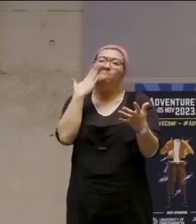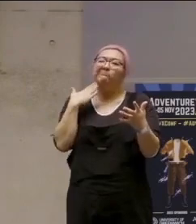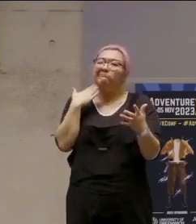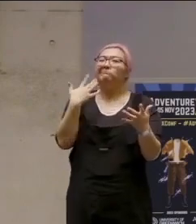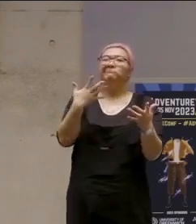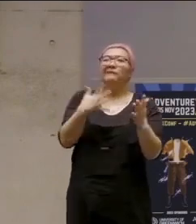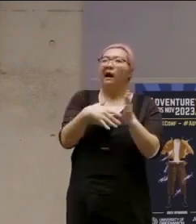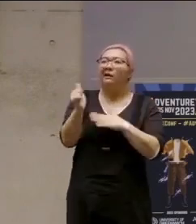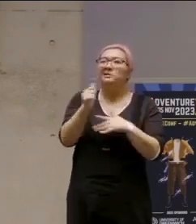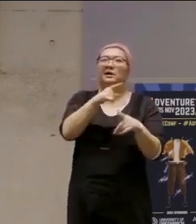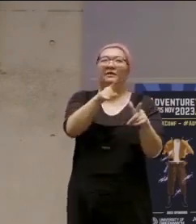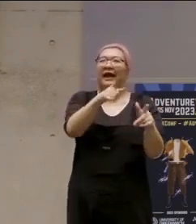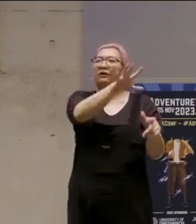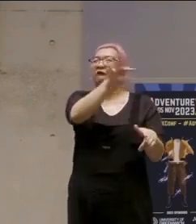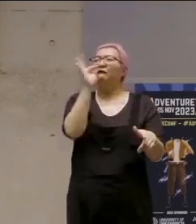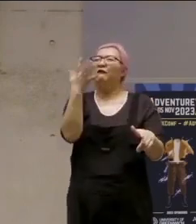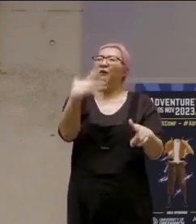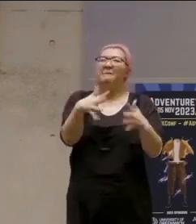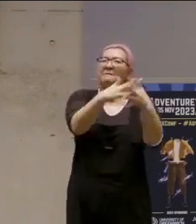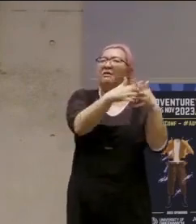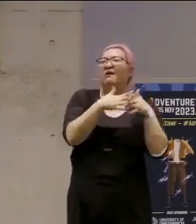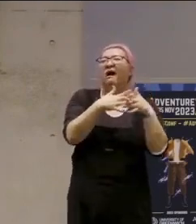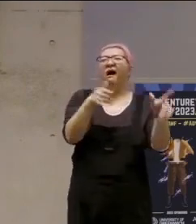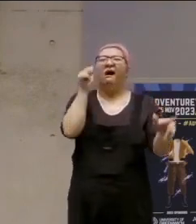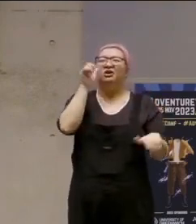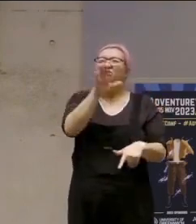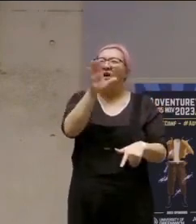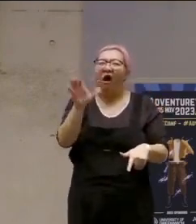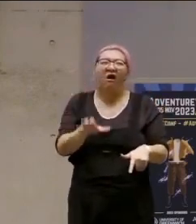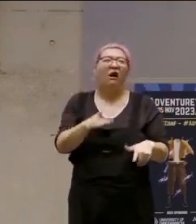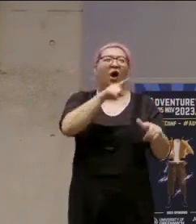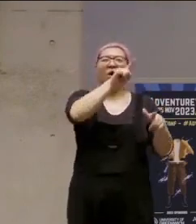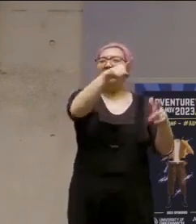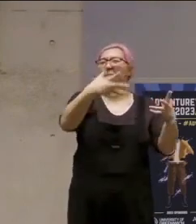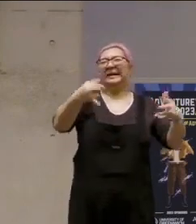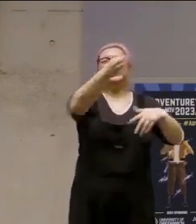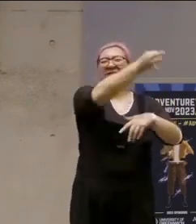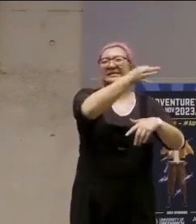played Persona? Anyone? Yeah, I see the Persona fans, exactly.